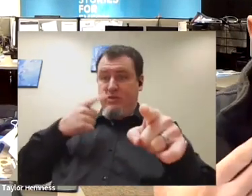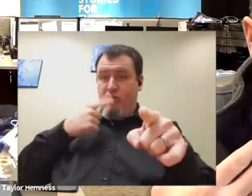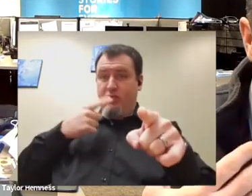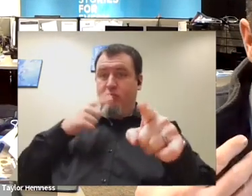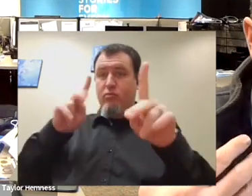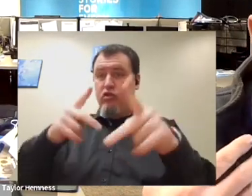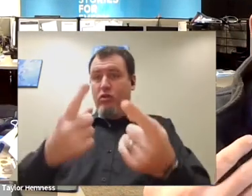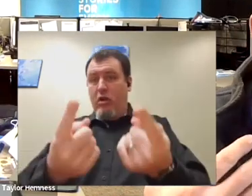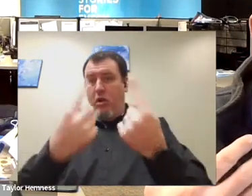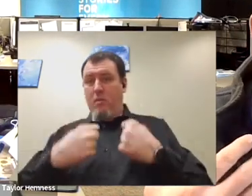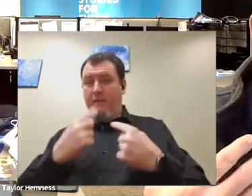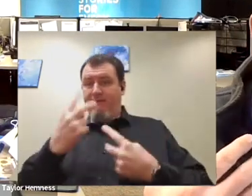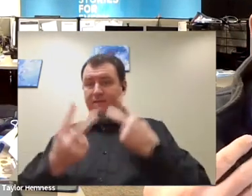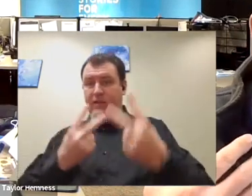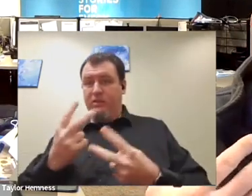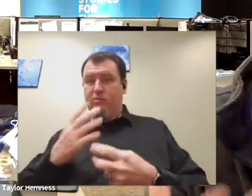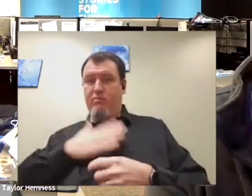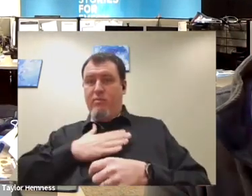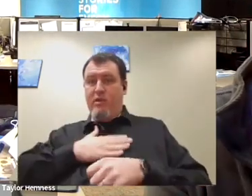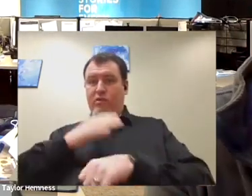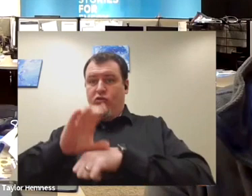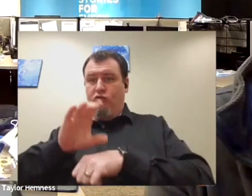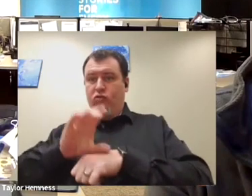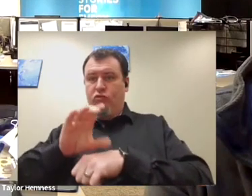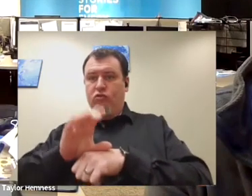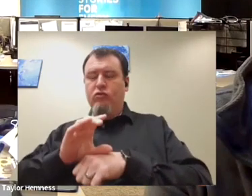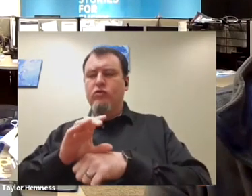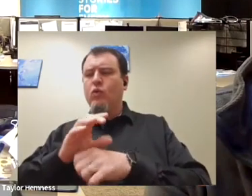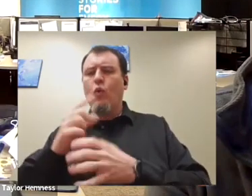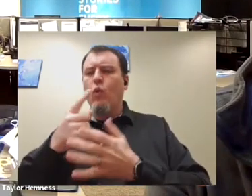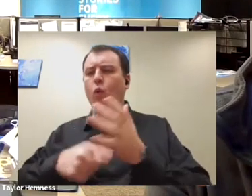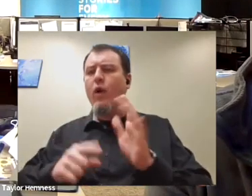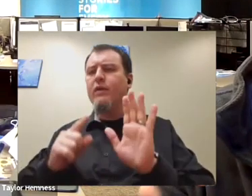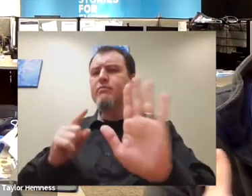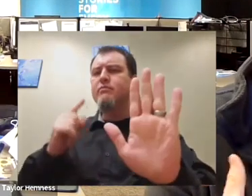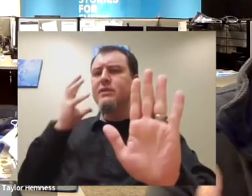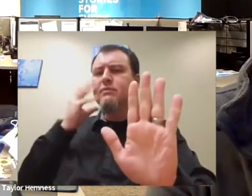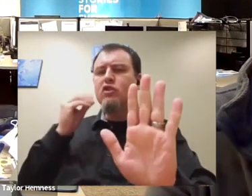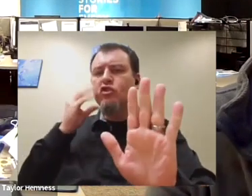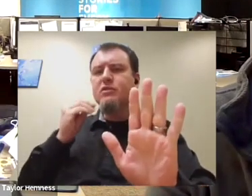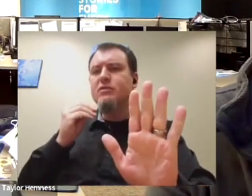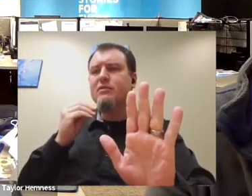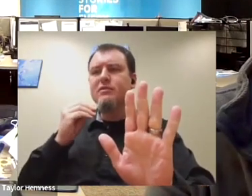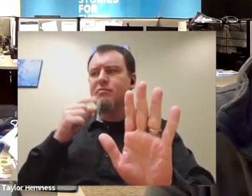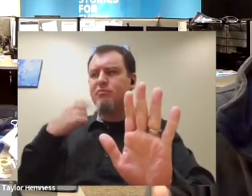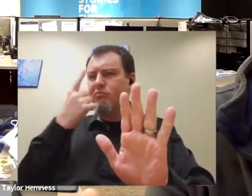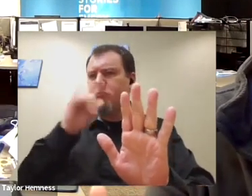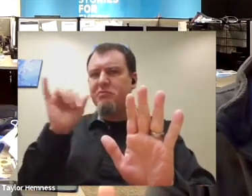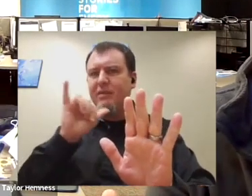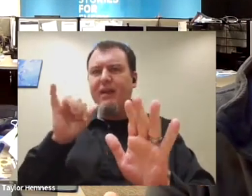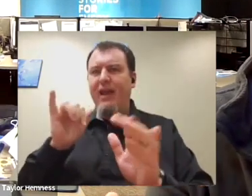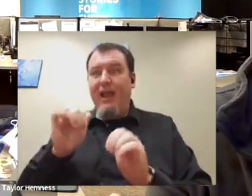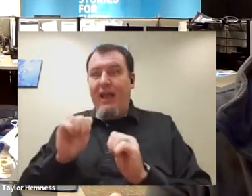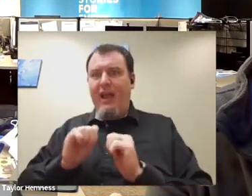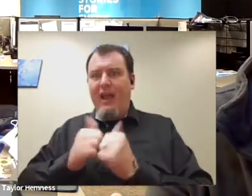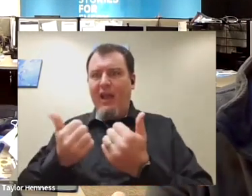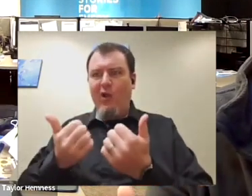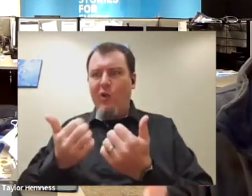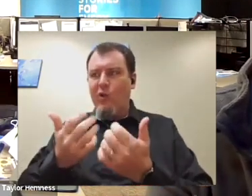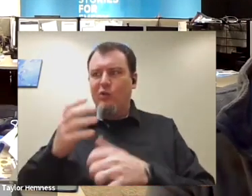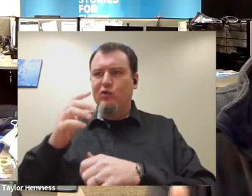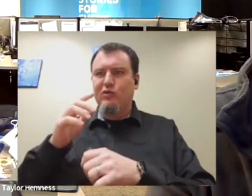As a hearing person, if I were to visit your congregation, what would my experience look like? What does